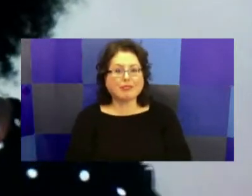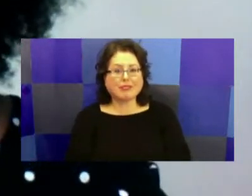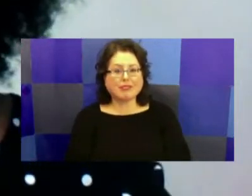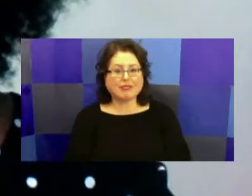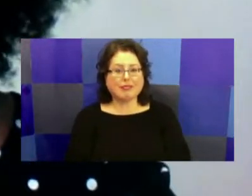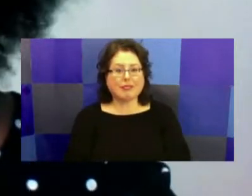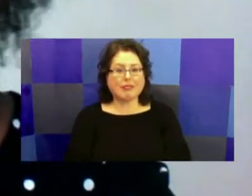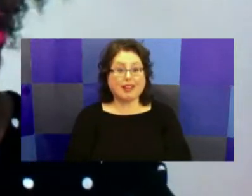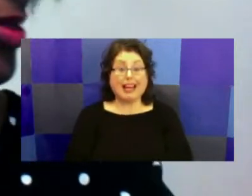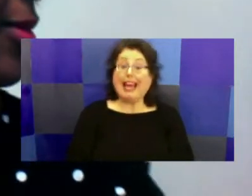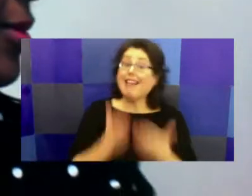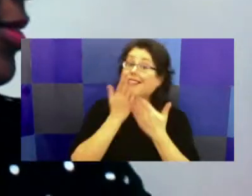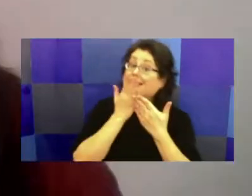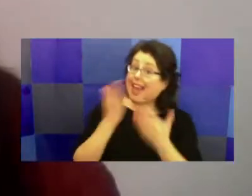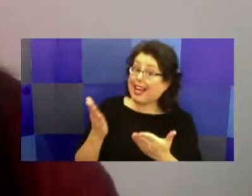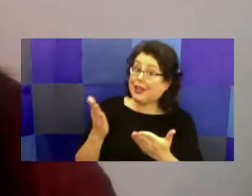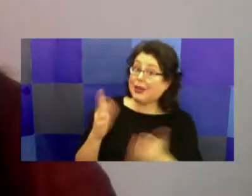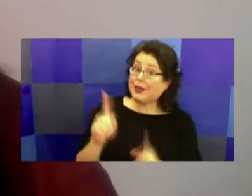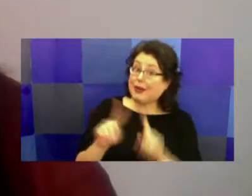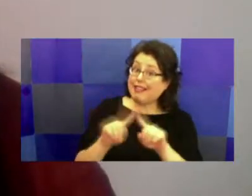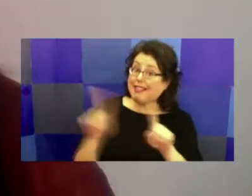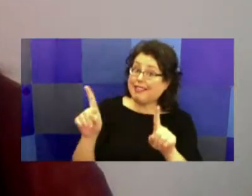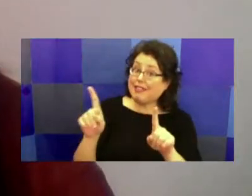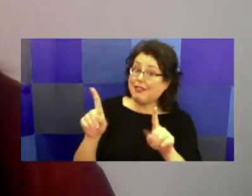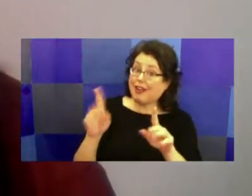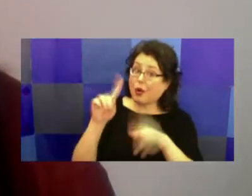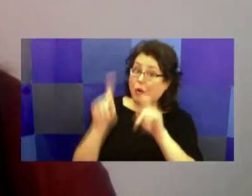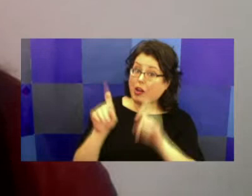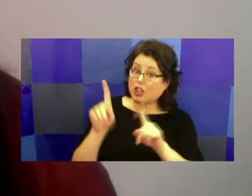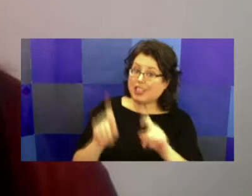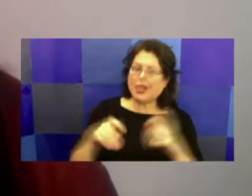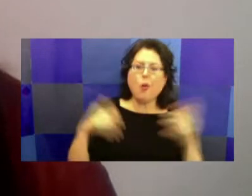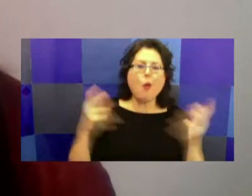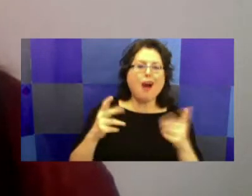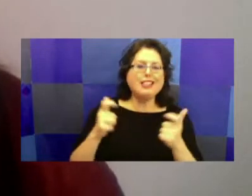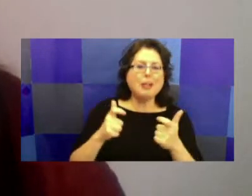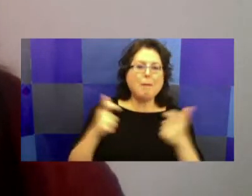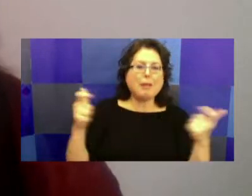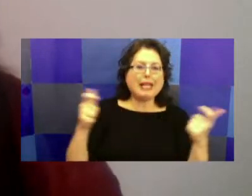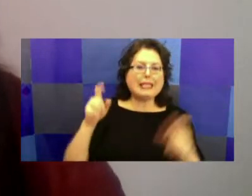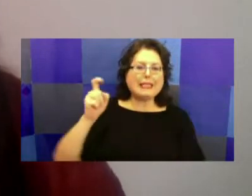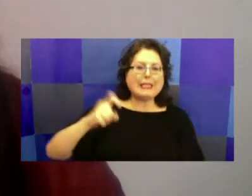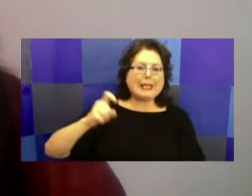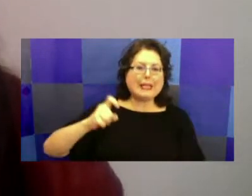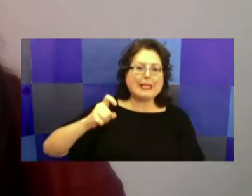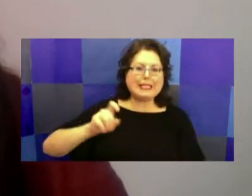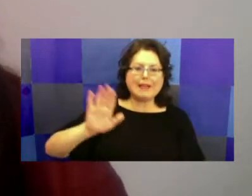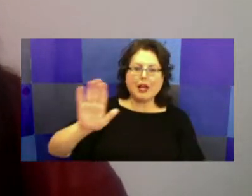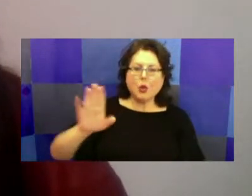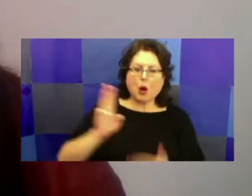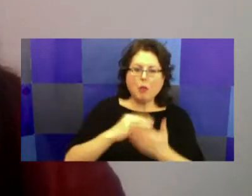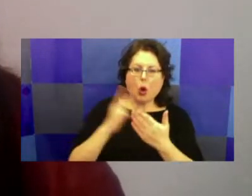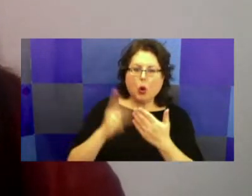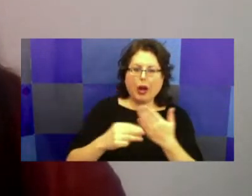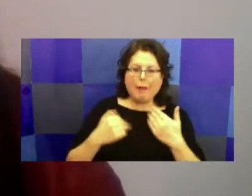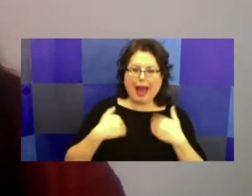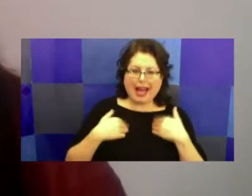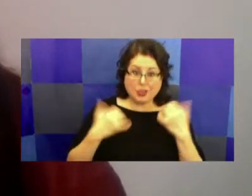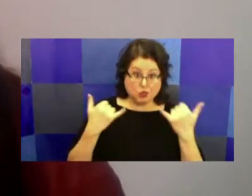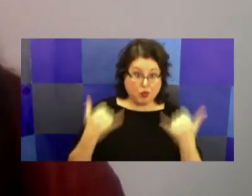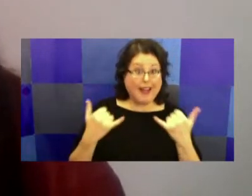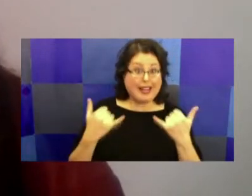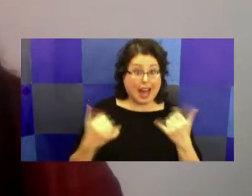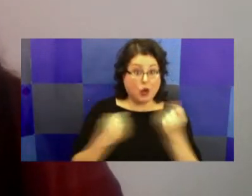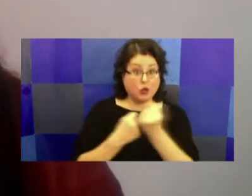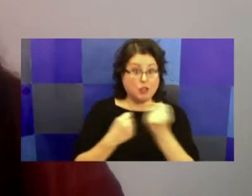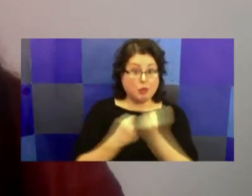Thank you, Amanda. We have another question. What are the biggest needs that the program has right now to best support